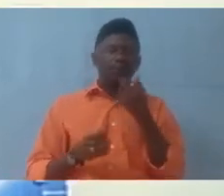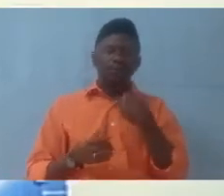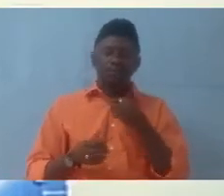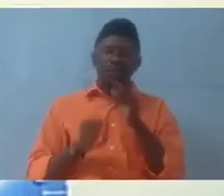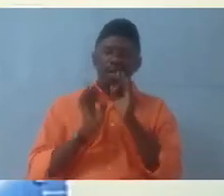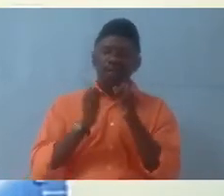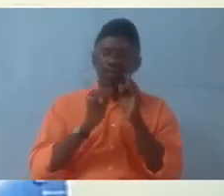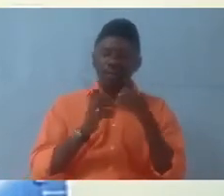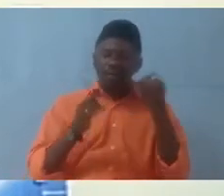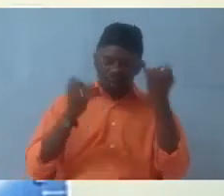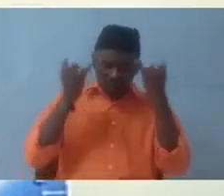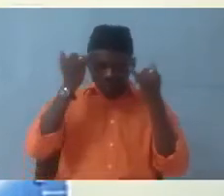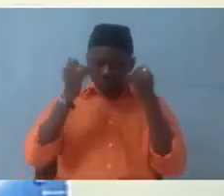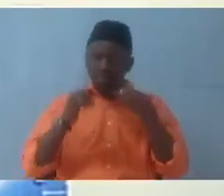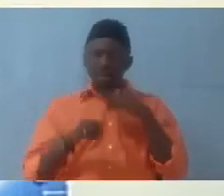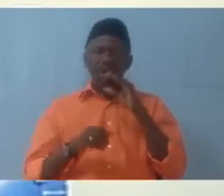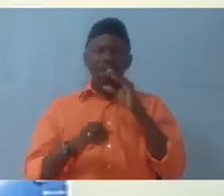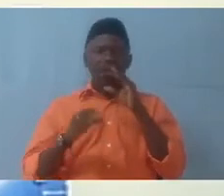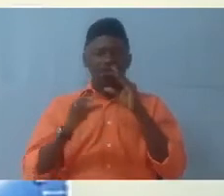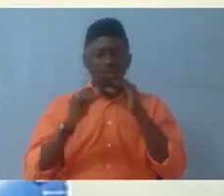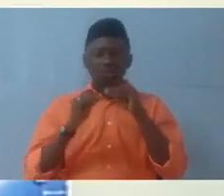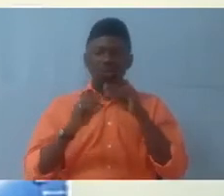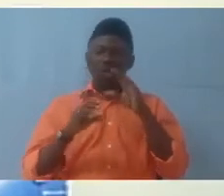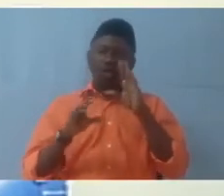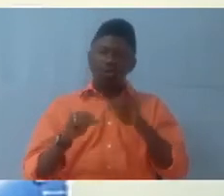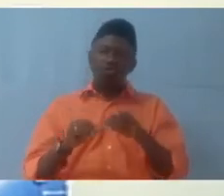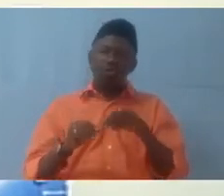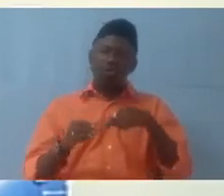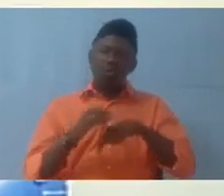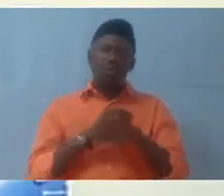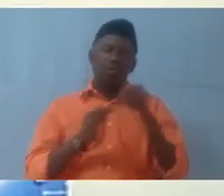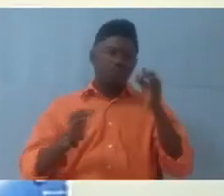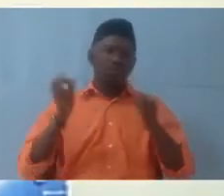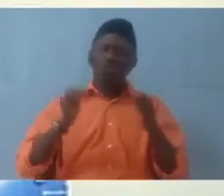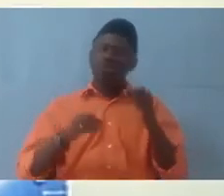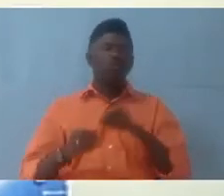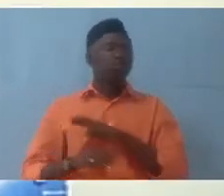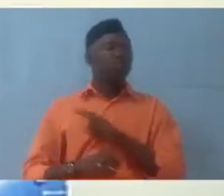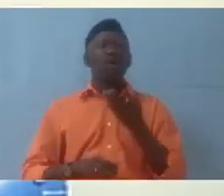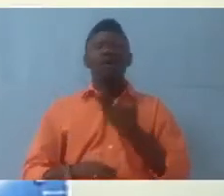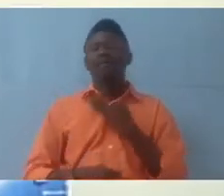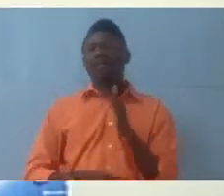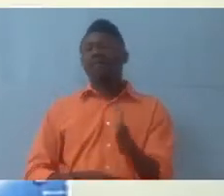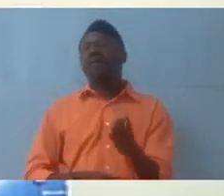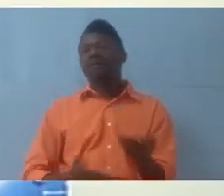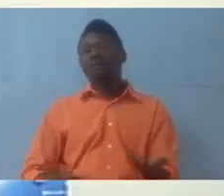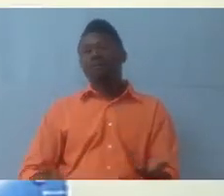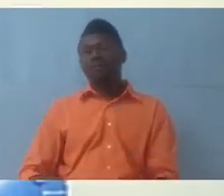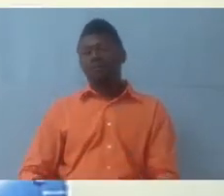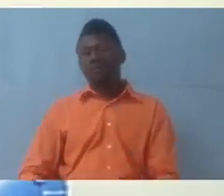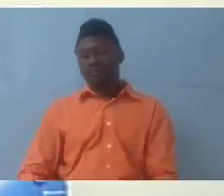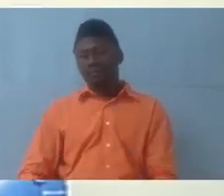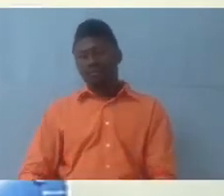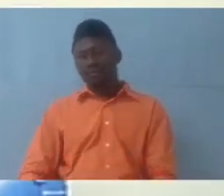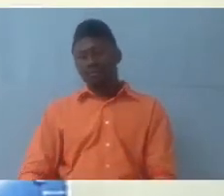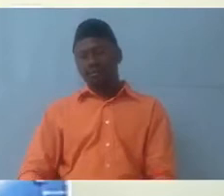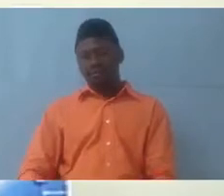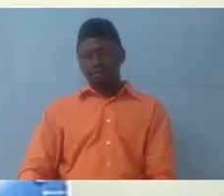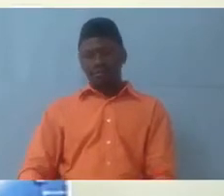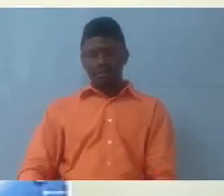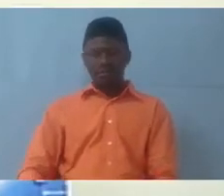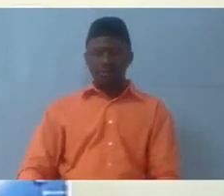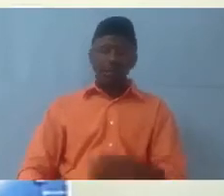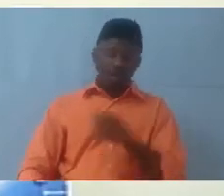deugural rek ne dal NIA amuñ ben doole pour call ma di laccé dogal bi nga xamni mom la jël ci court bi. And he said to